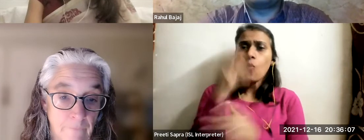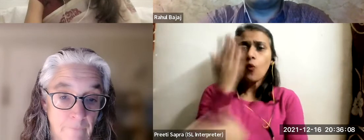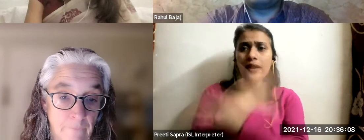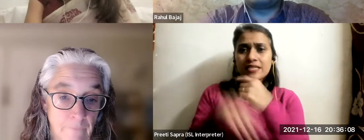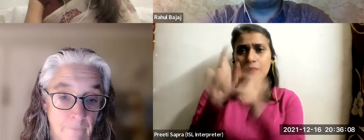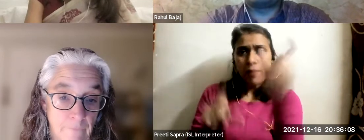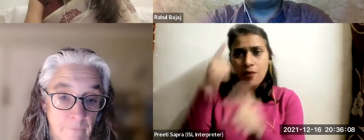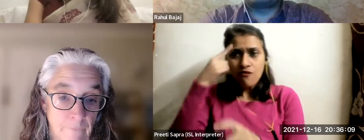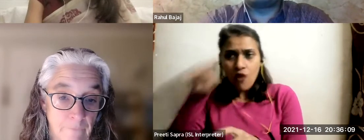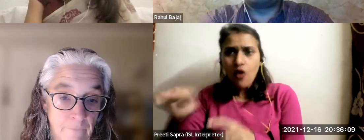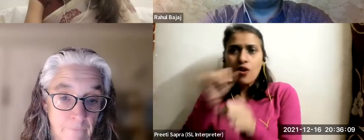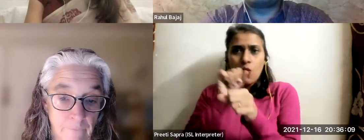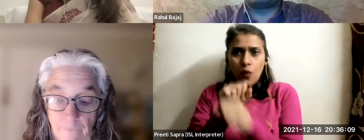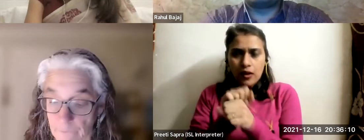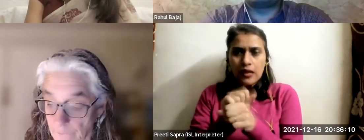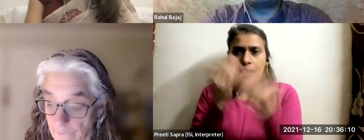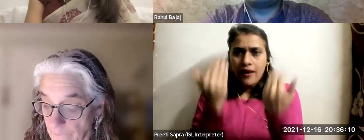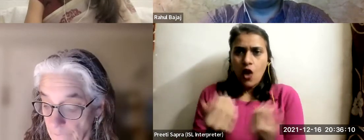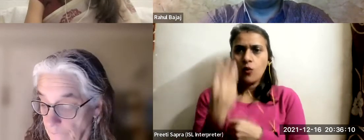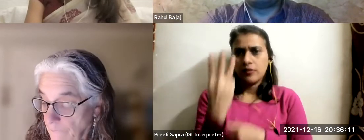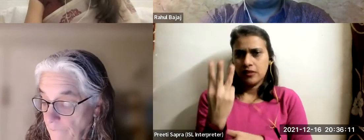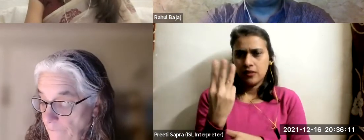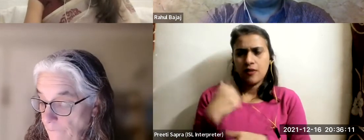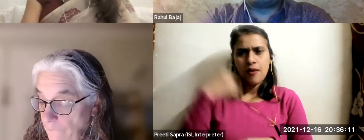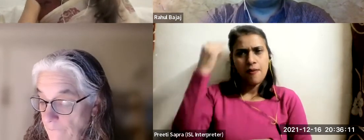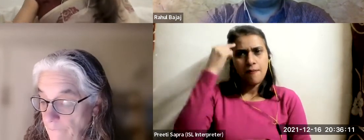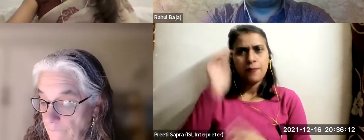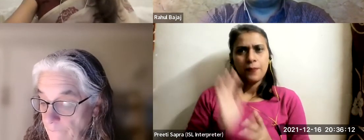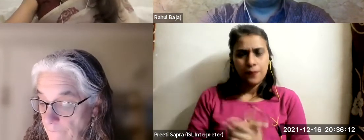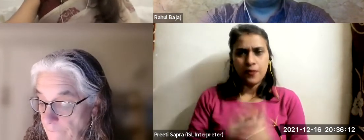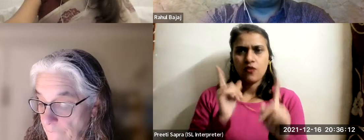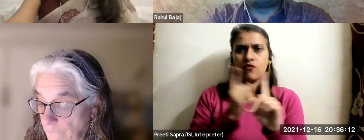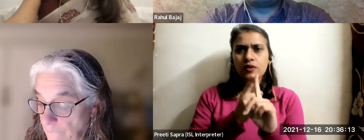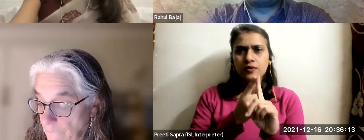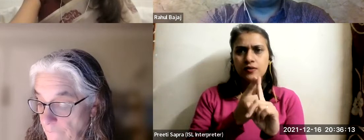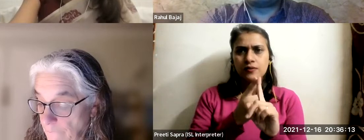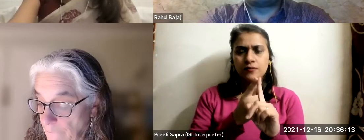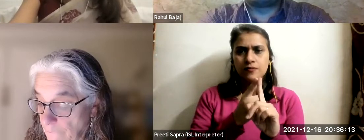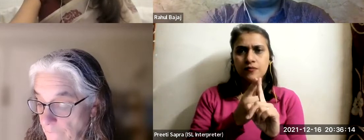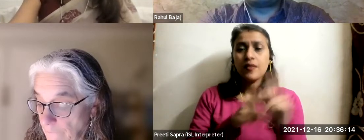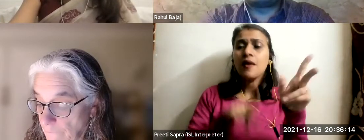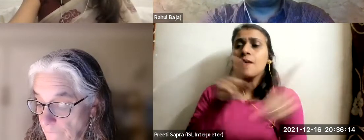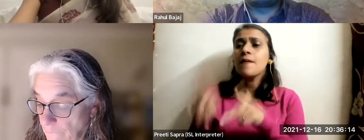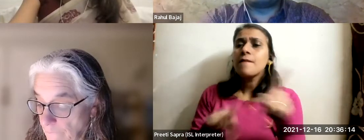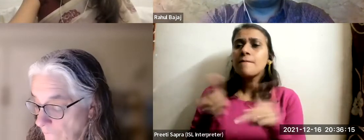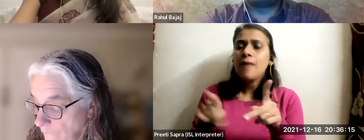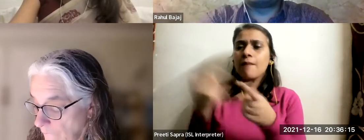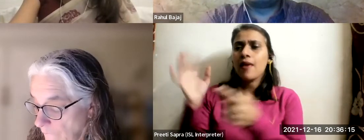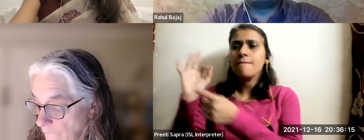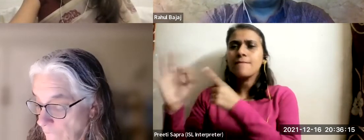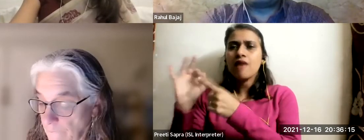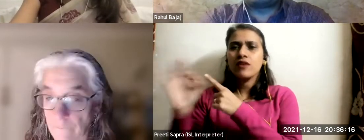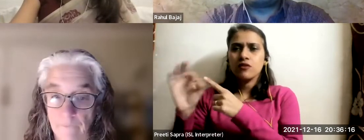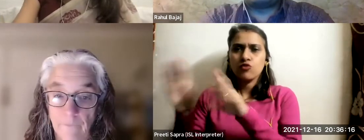in particular, I have 3 categories of clients in mind. One is, public sector versus private sector